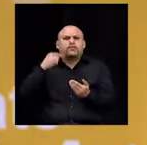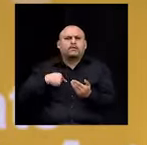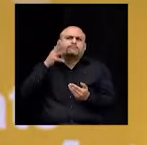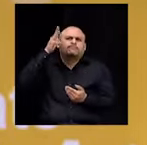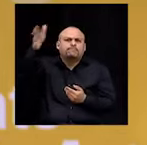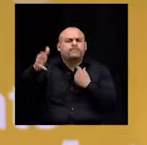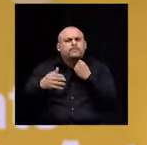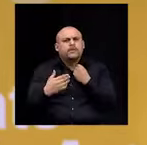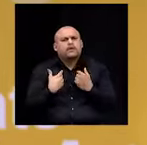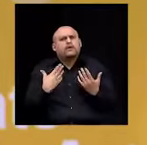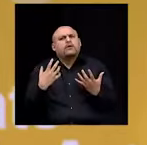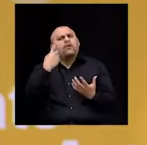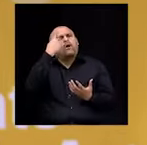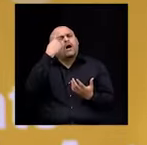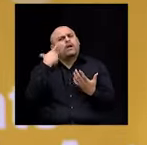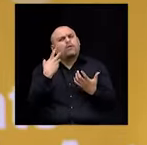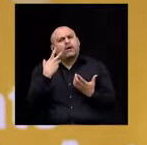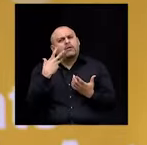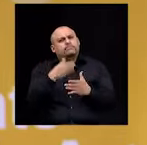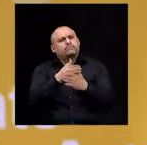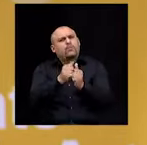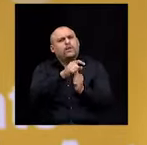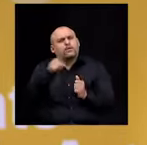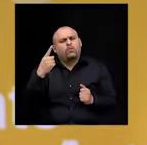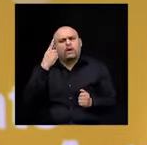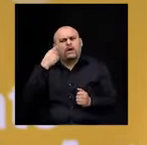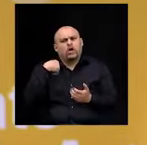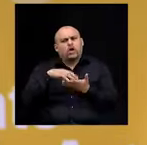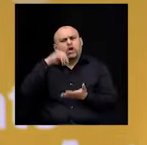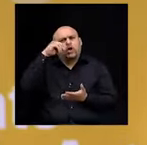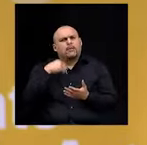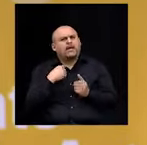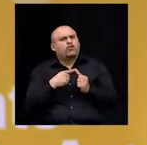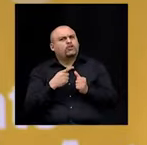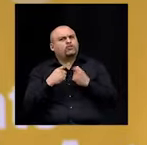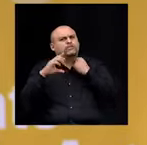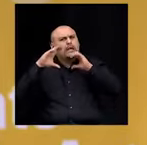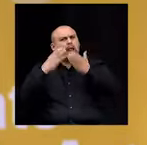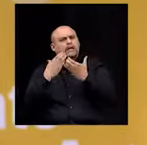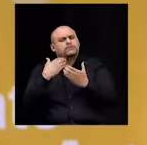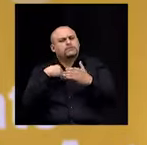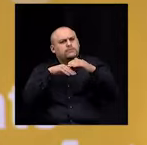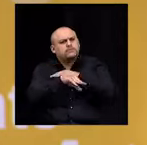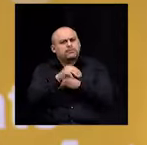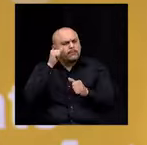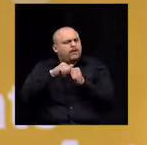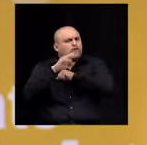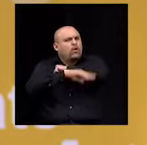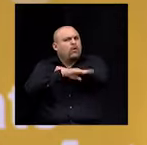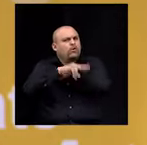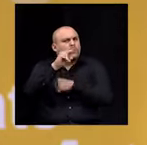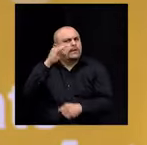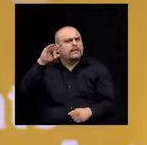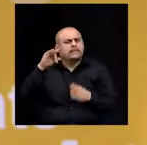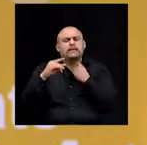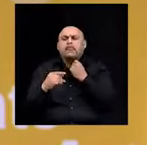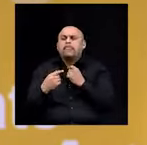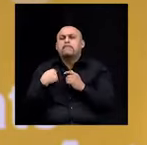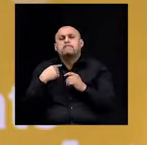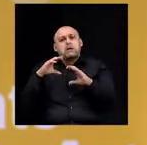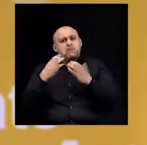just one that I would like to share with you today, one that I learned at my first ever vocal class in the fall of 2018.